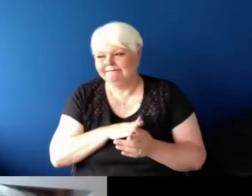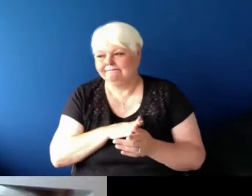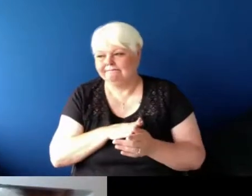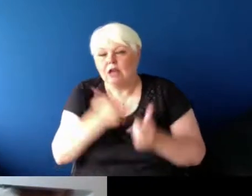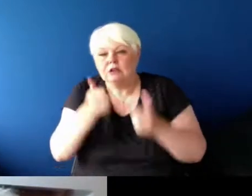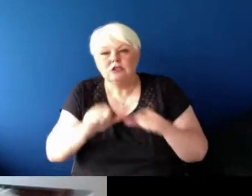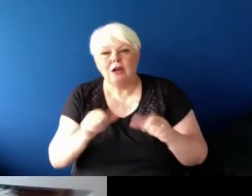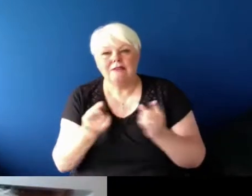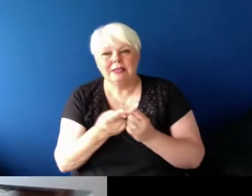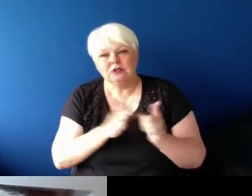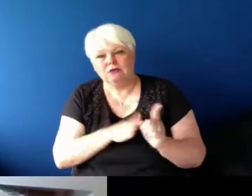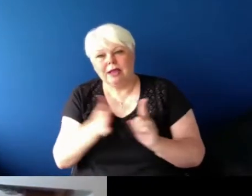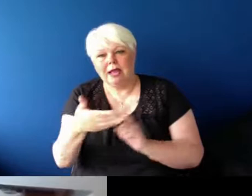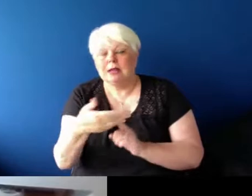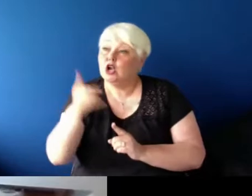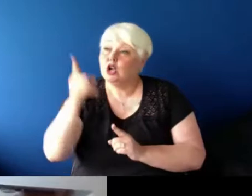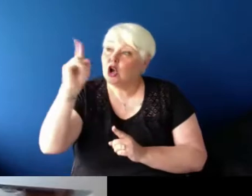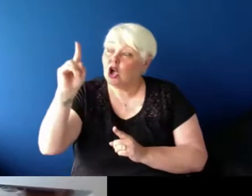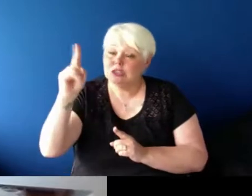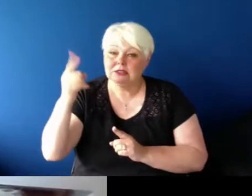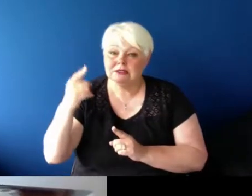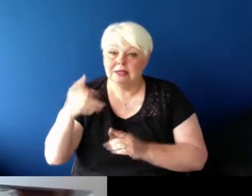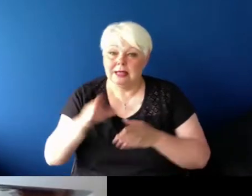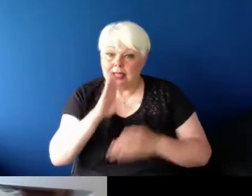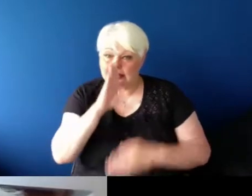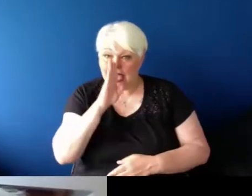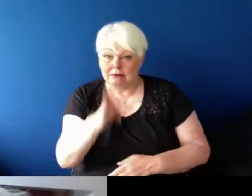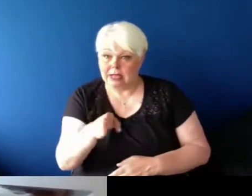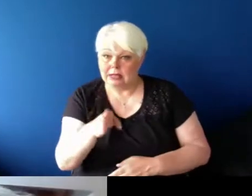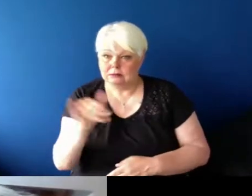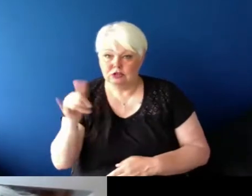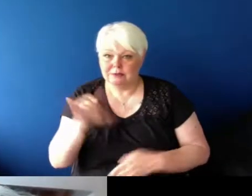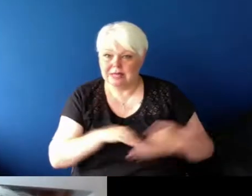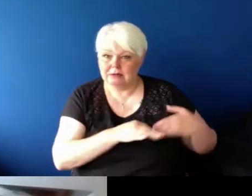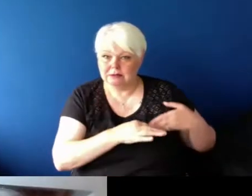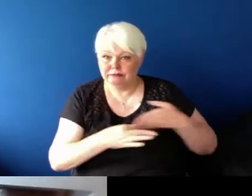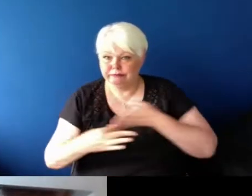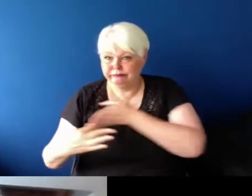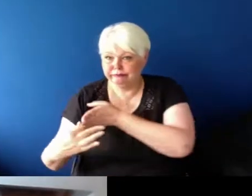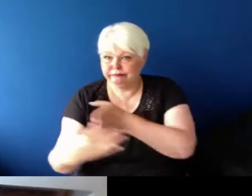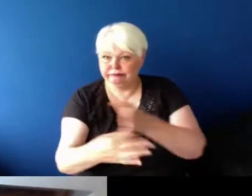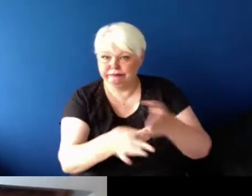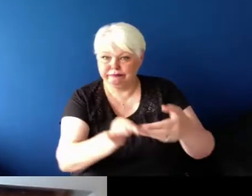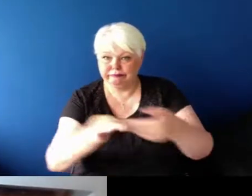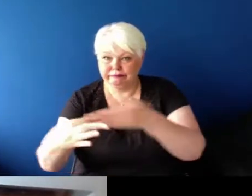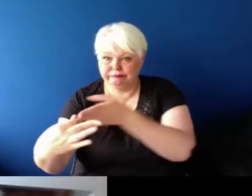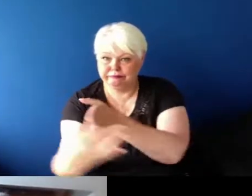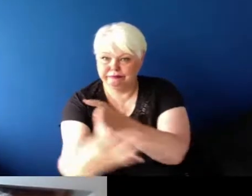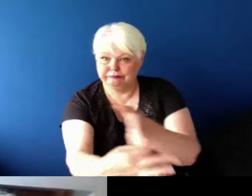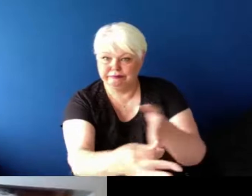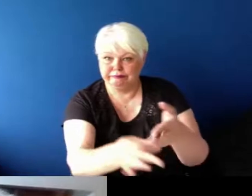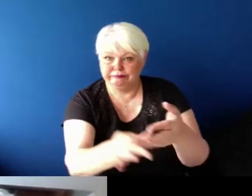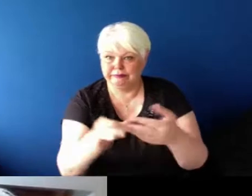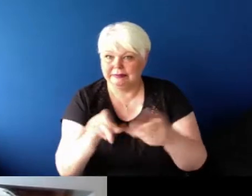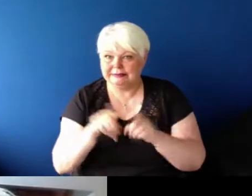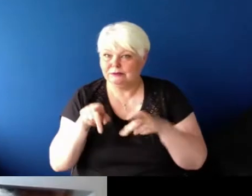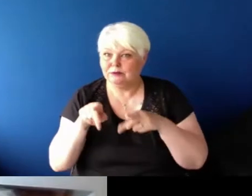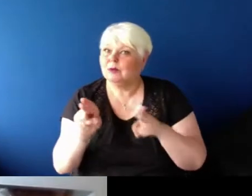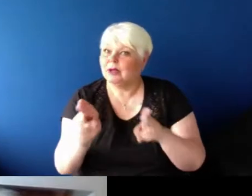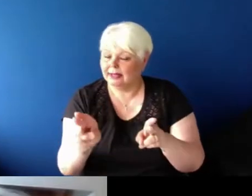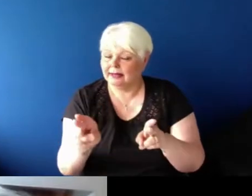and I think God often takes us the way round things. So if we can't go straight on, then we take another route. And